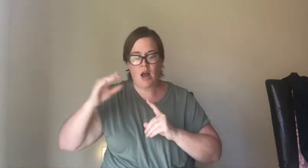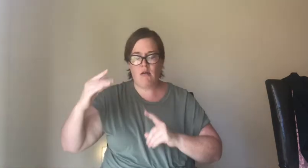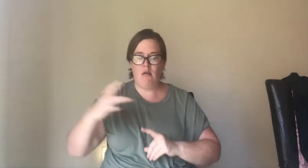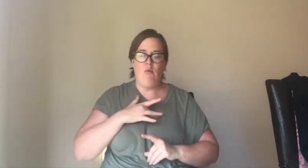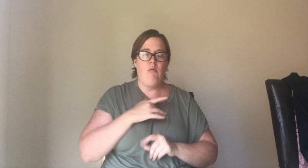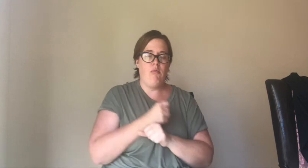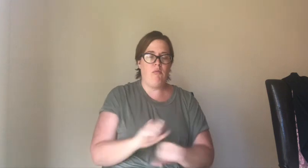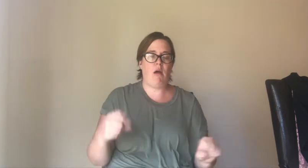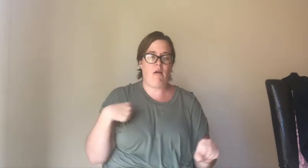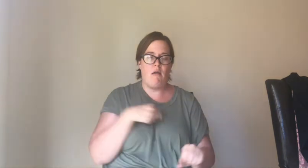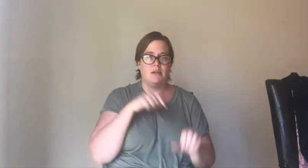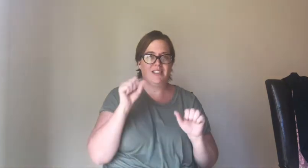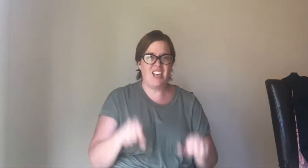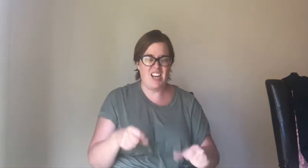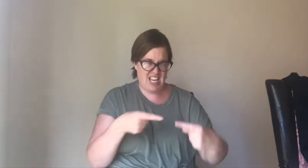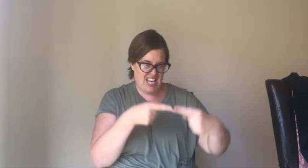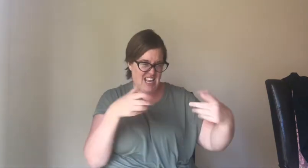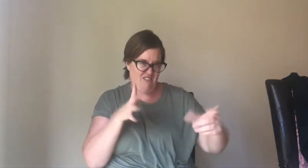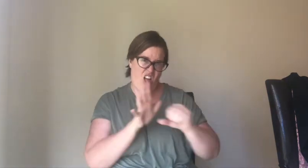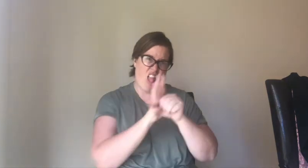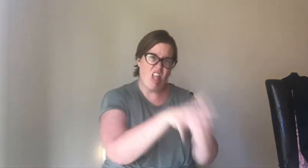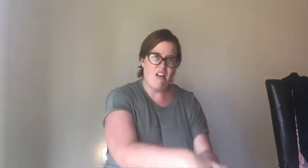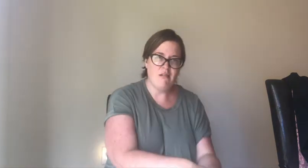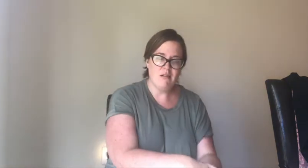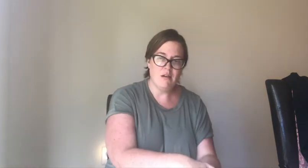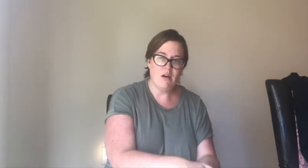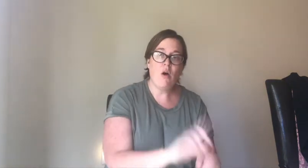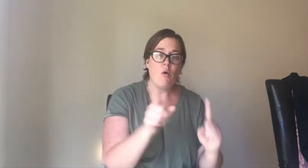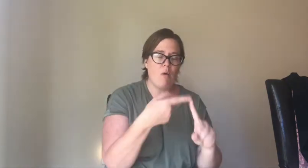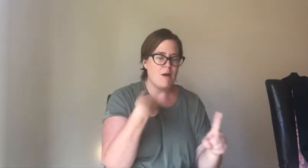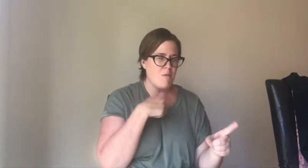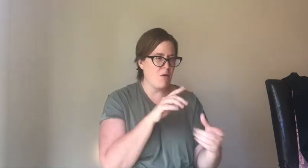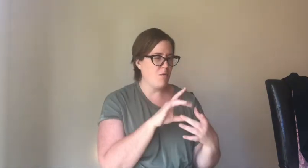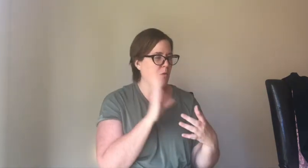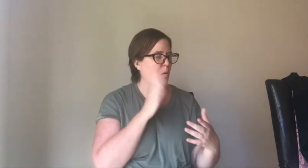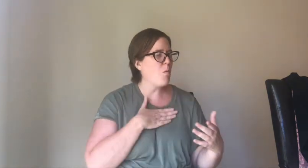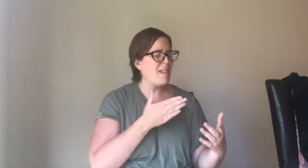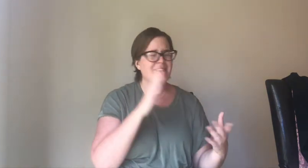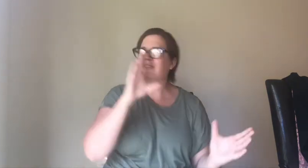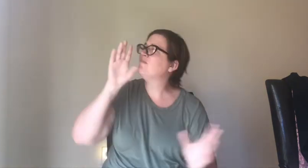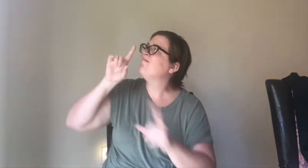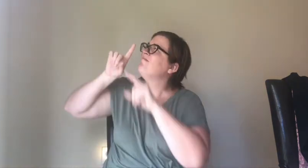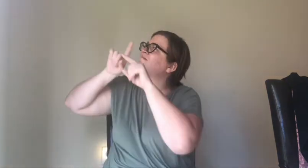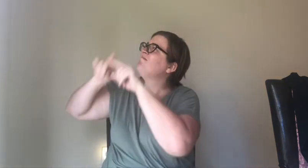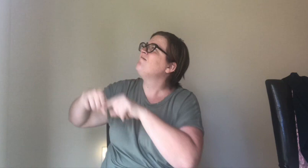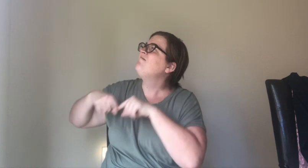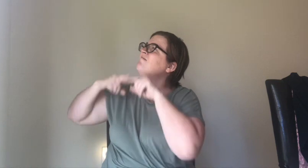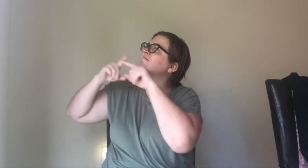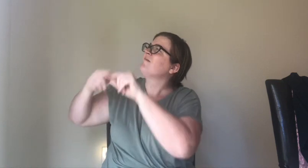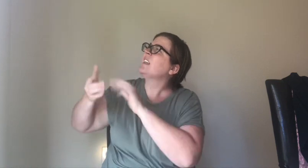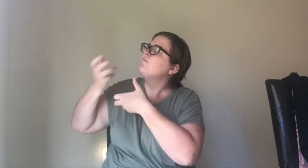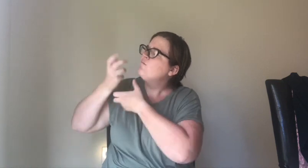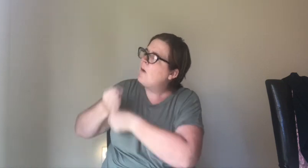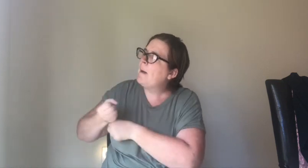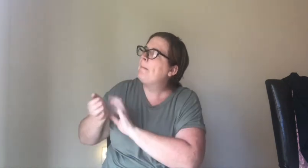differentness is to give testimony, just like Daniel did in the story, that God has the